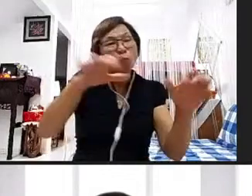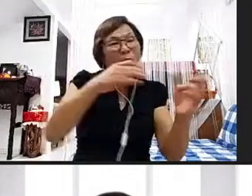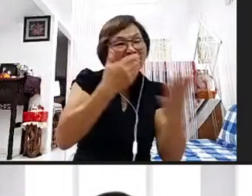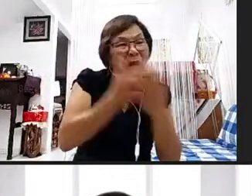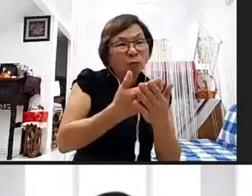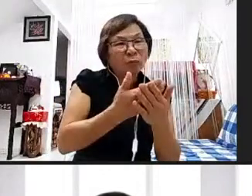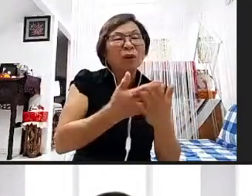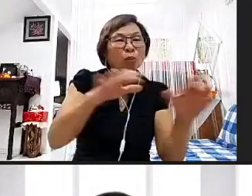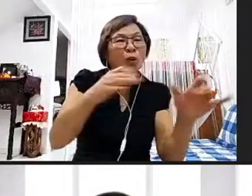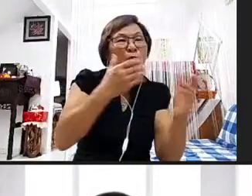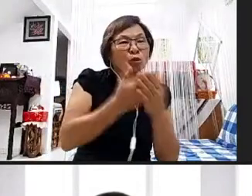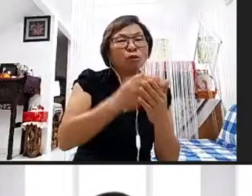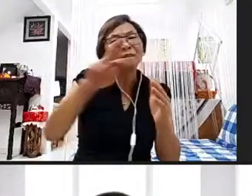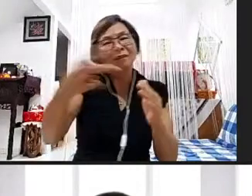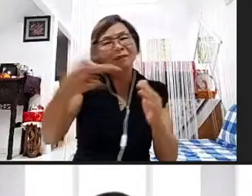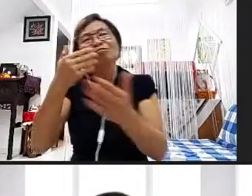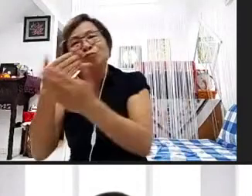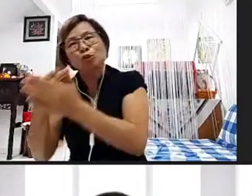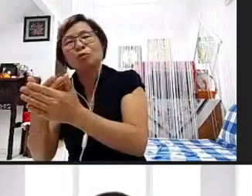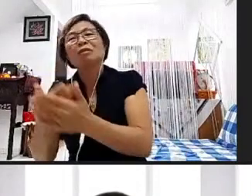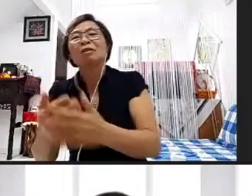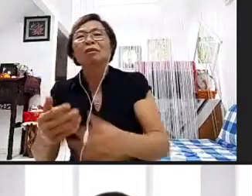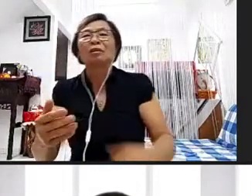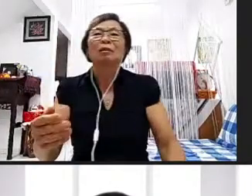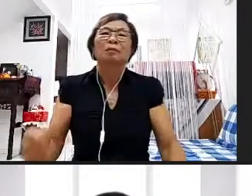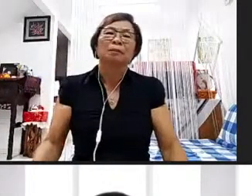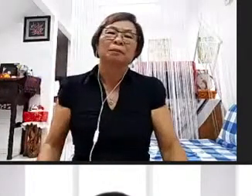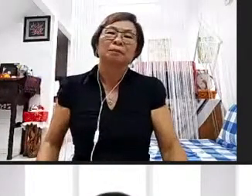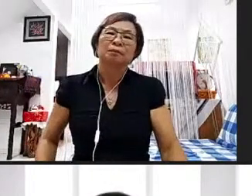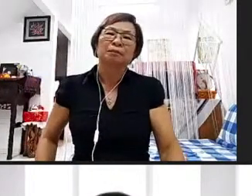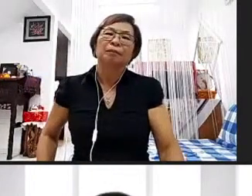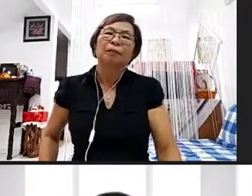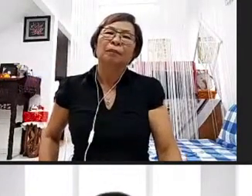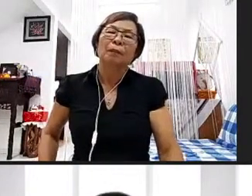that the issues are very ethical today. And